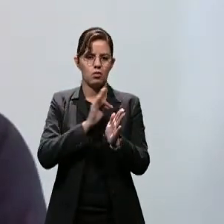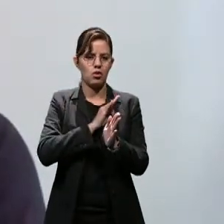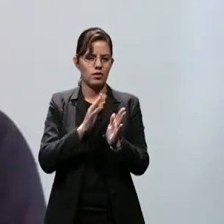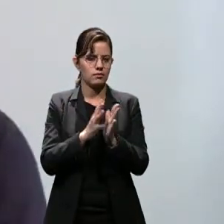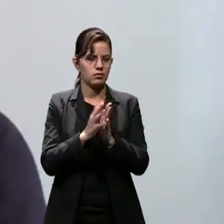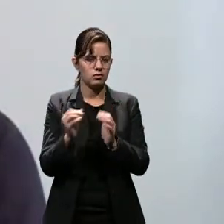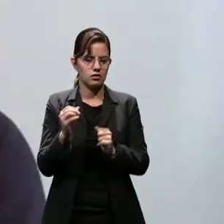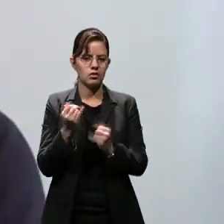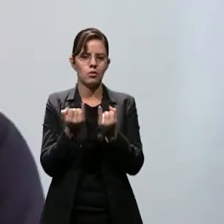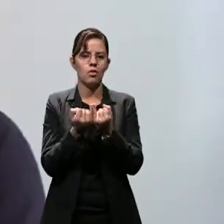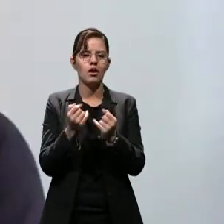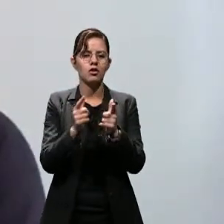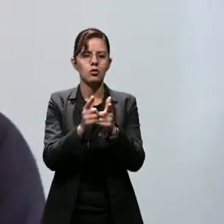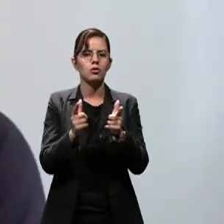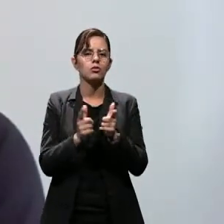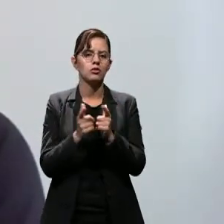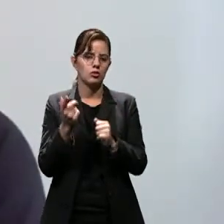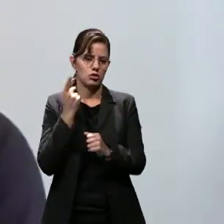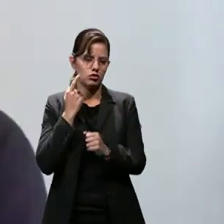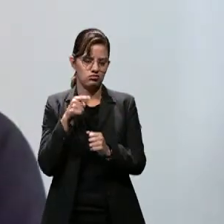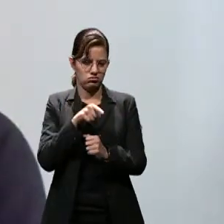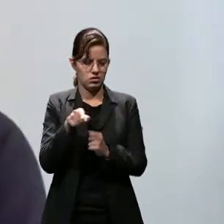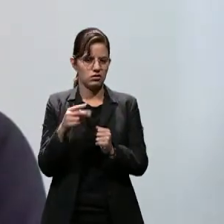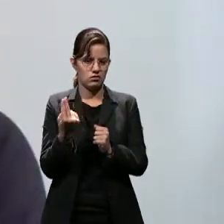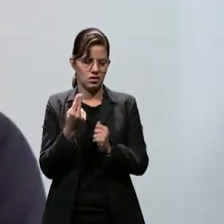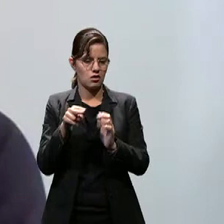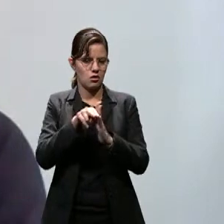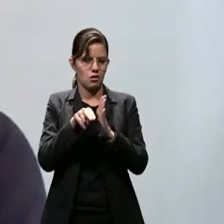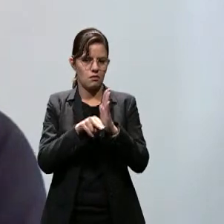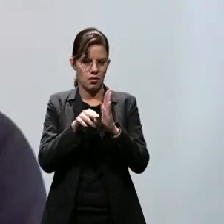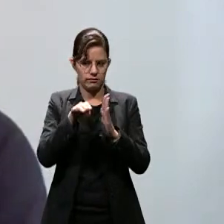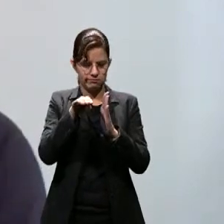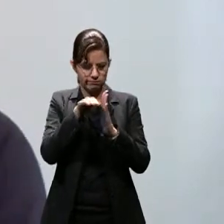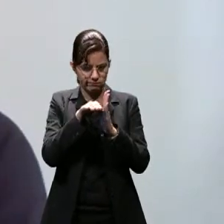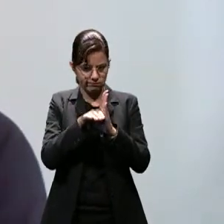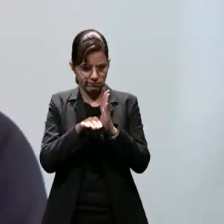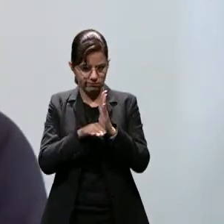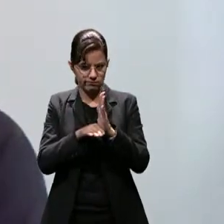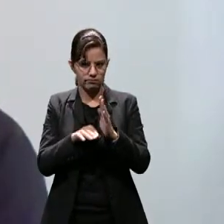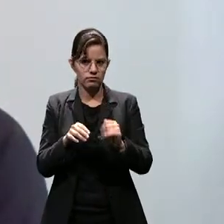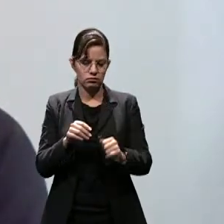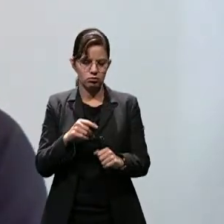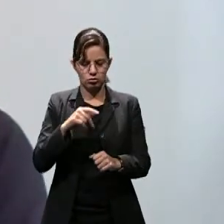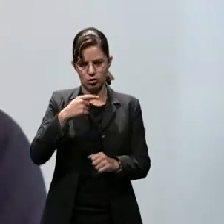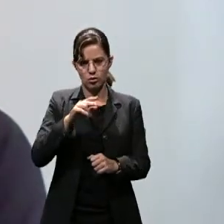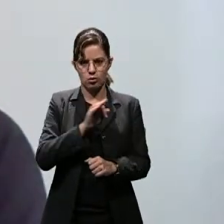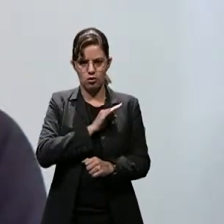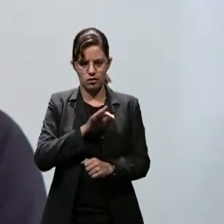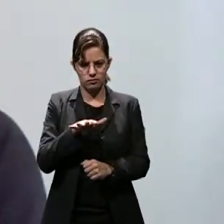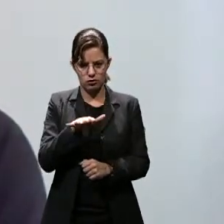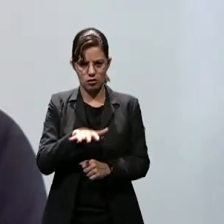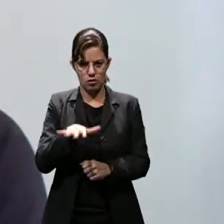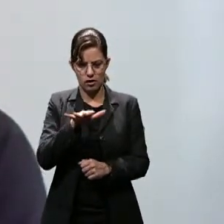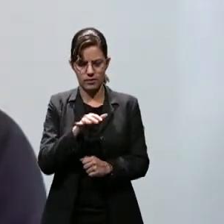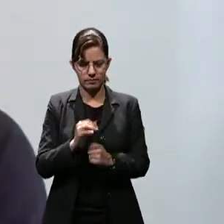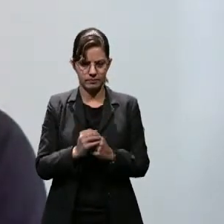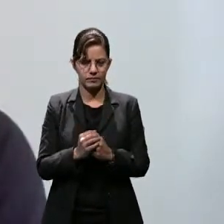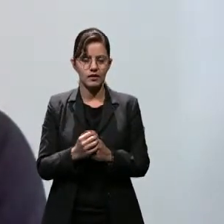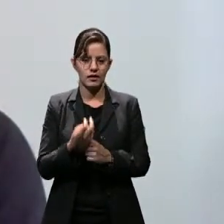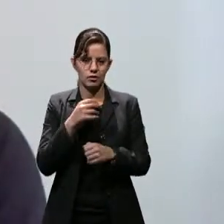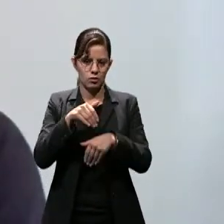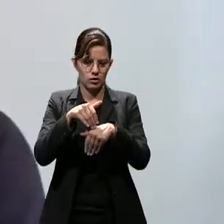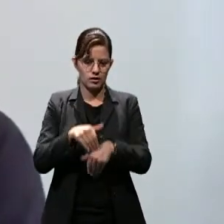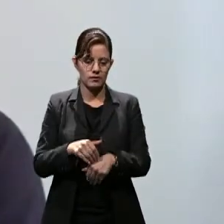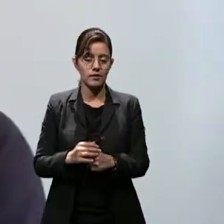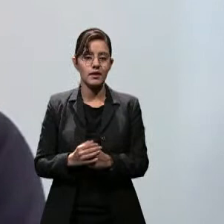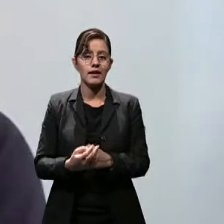there's a protocol for political parties. There are starting points for the instrumentation at a local level. That is why I think